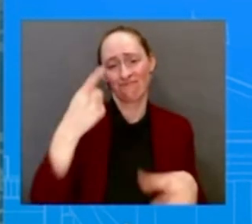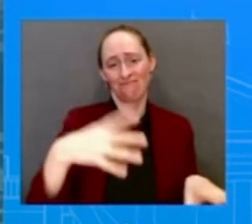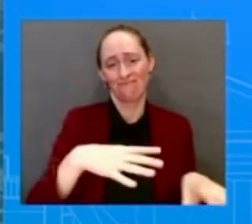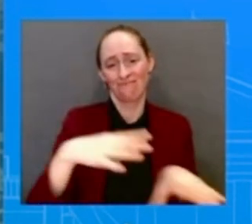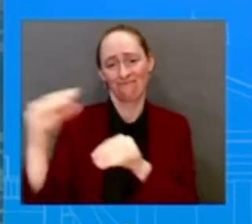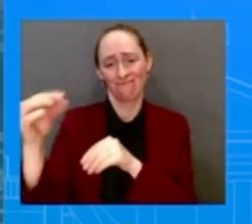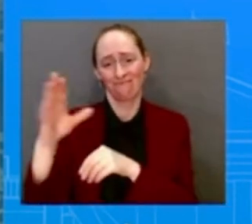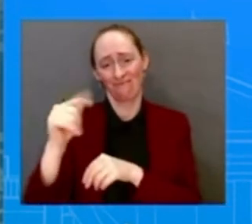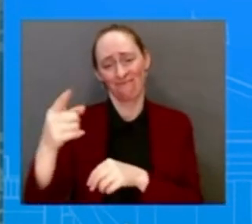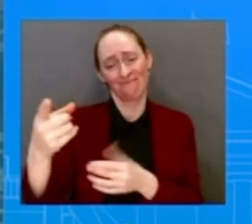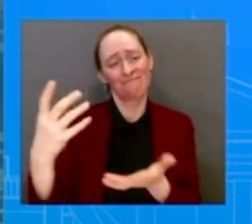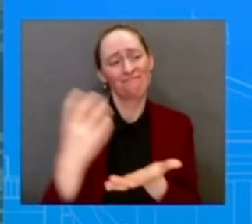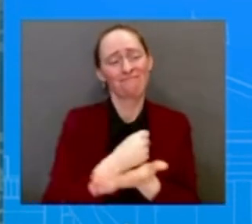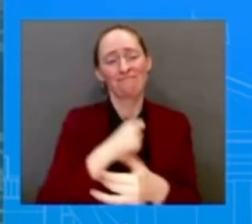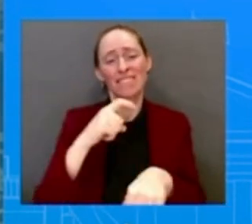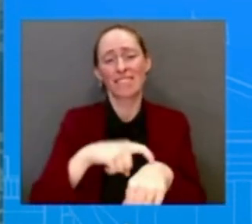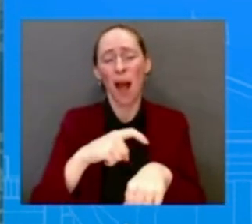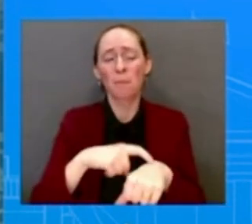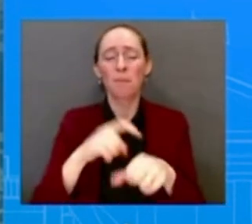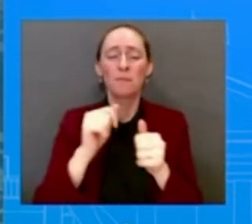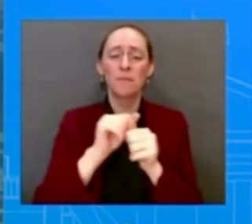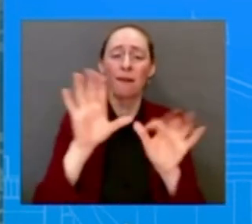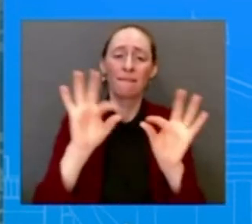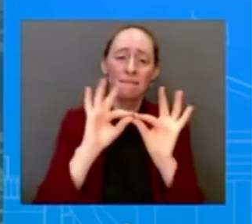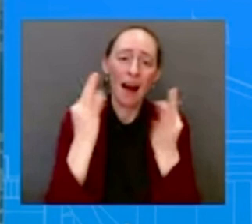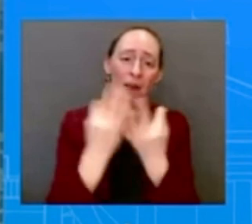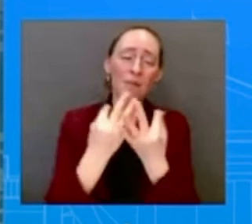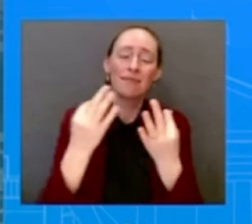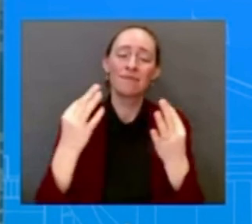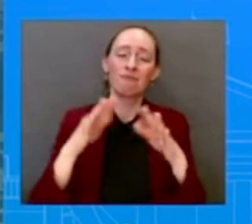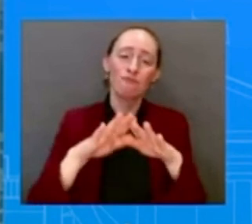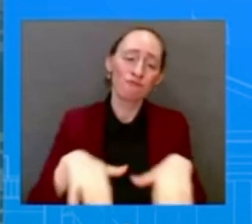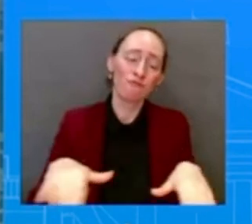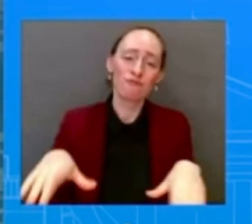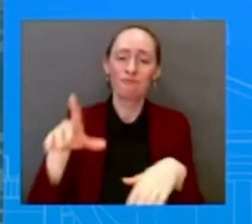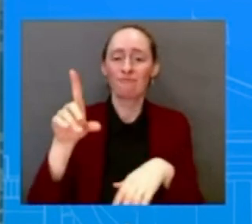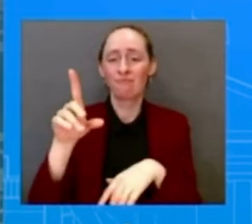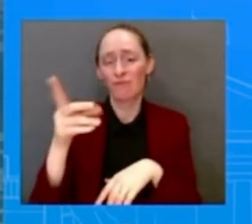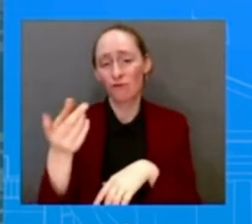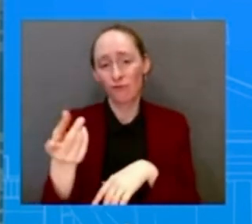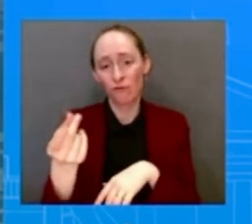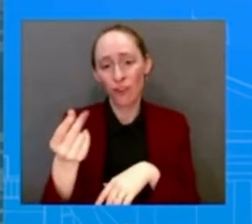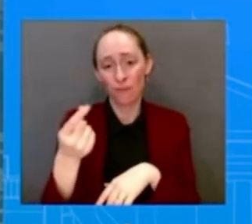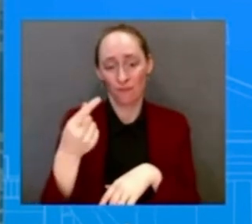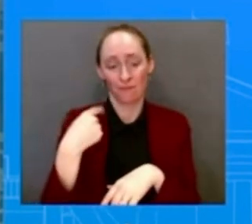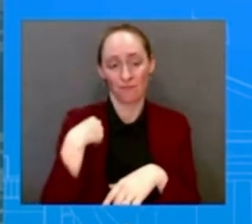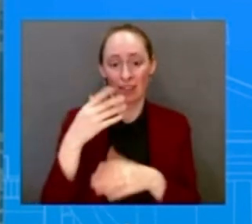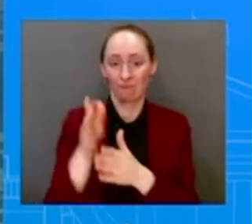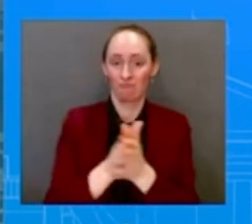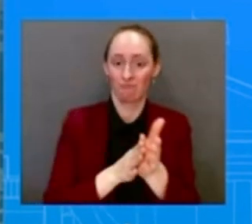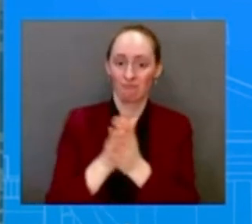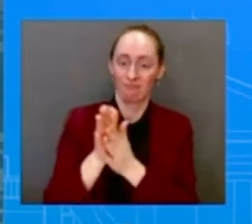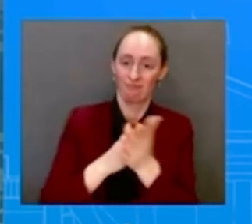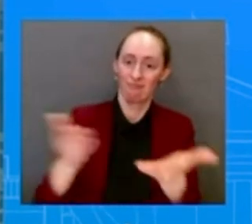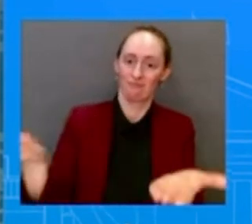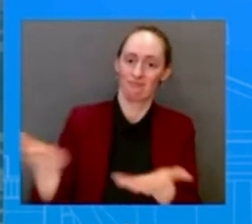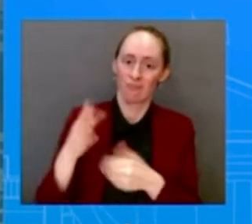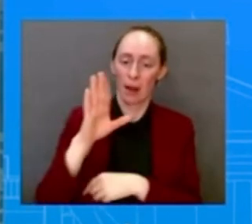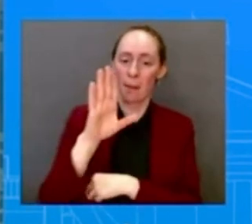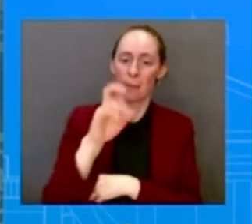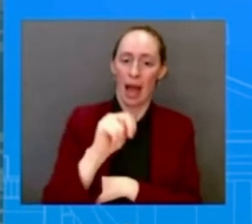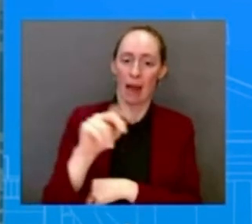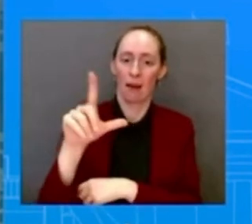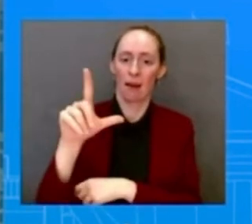Kate. And I look forward to welcoming Ben LeBolt. As you all know, he has been announced to replace Kate as communications director back to the White